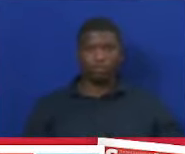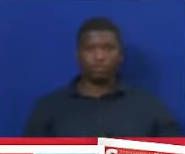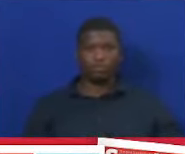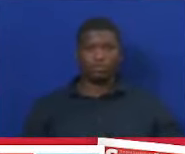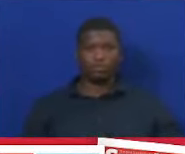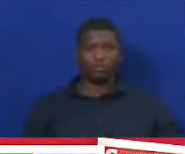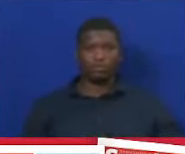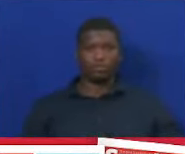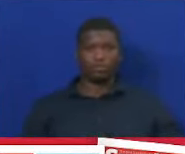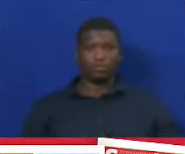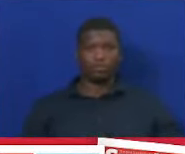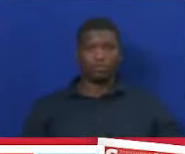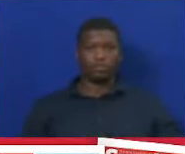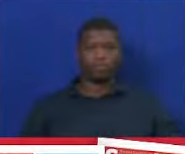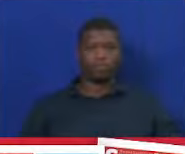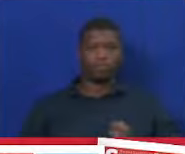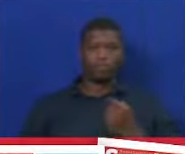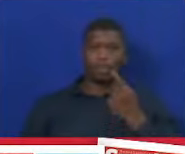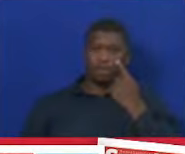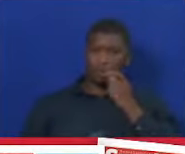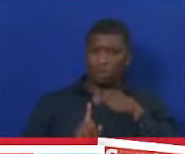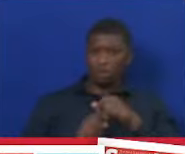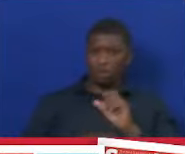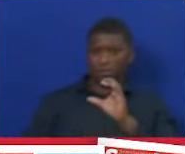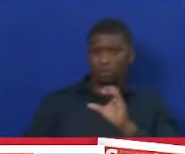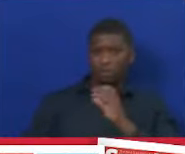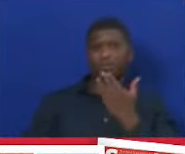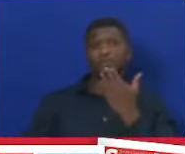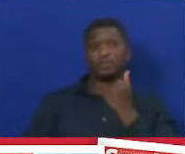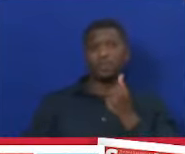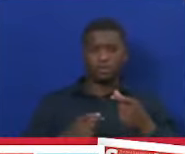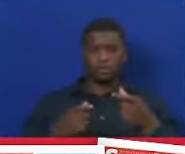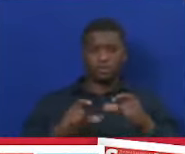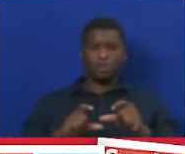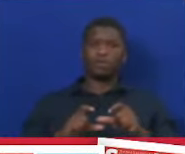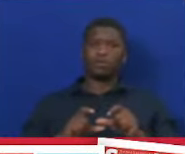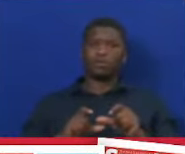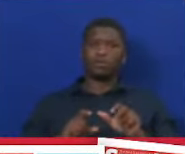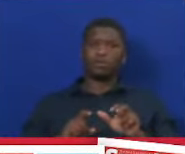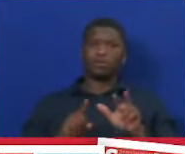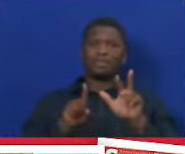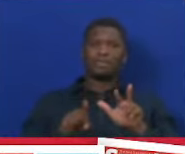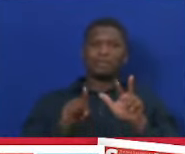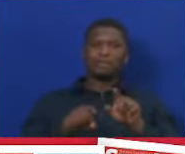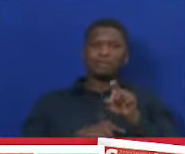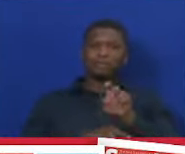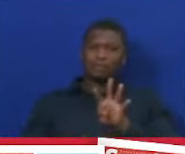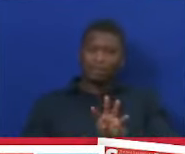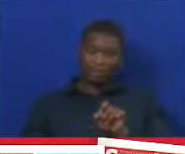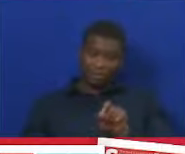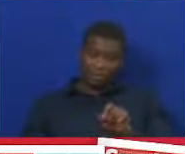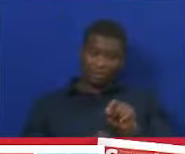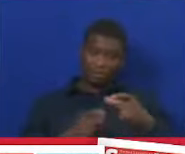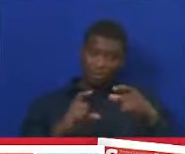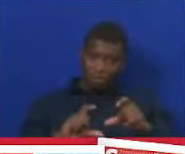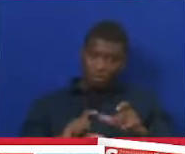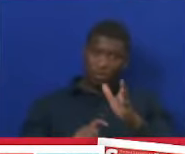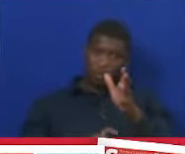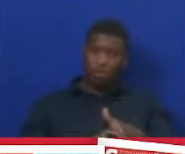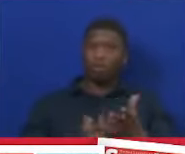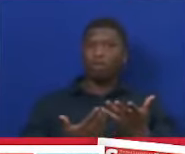Witness C, please proceed to paragraph 18.4. That paragraph will also assist in further answering the